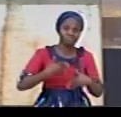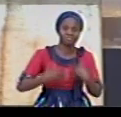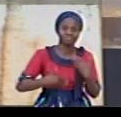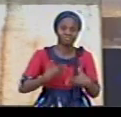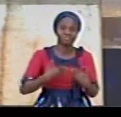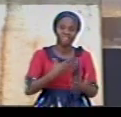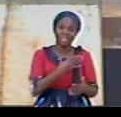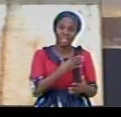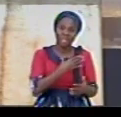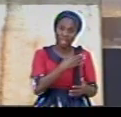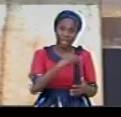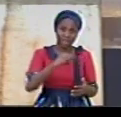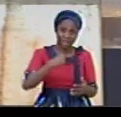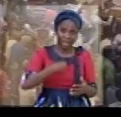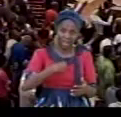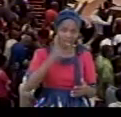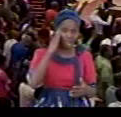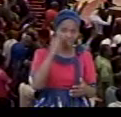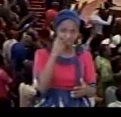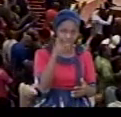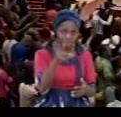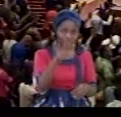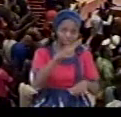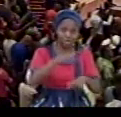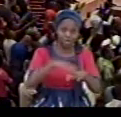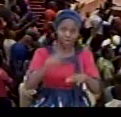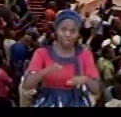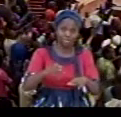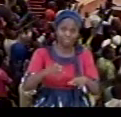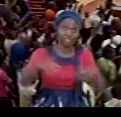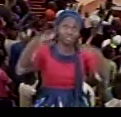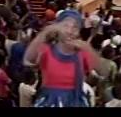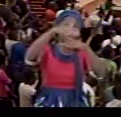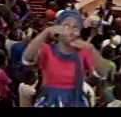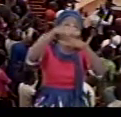I will see you on the mountaintop.